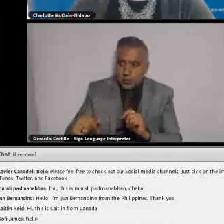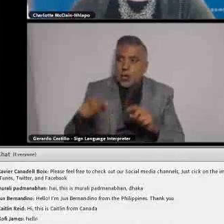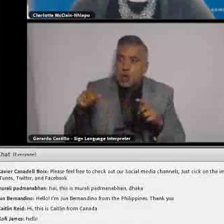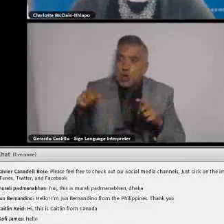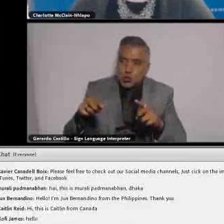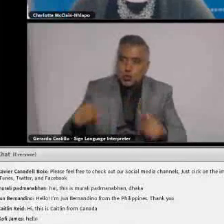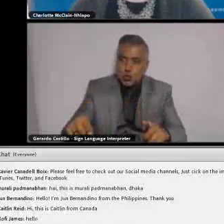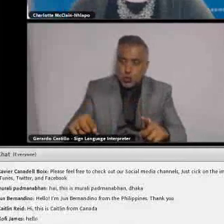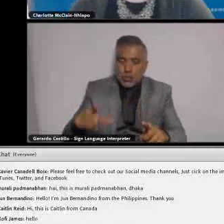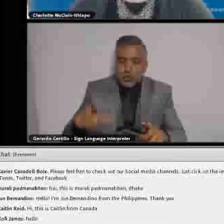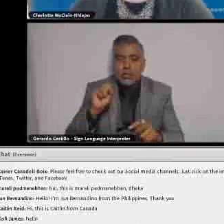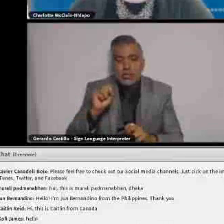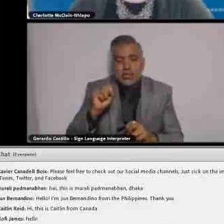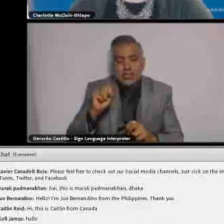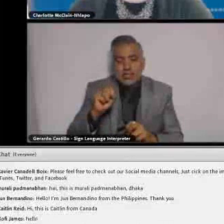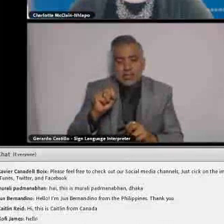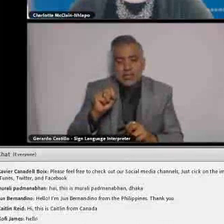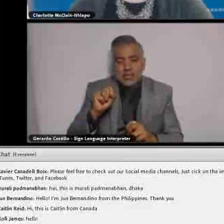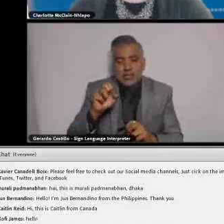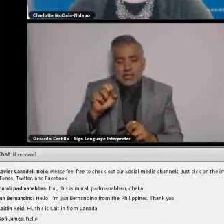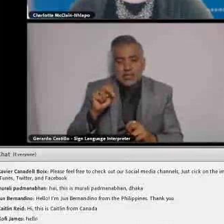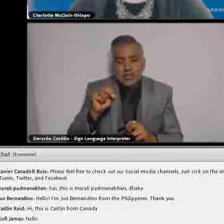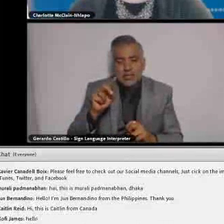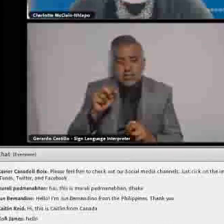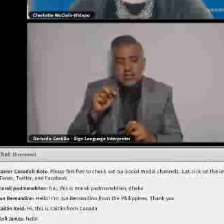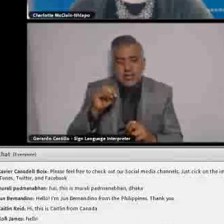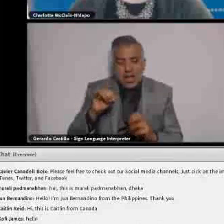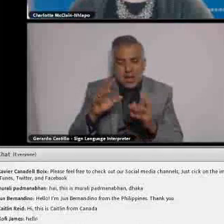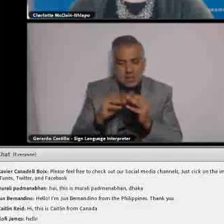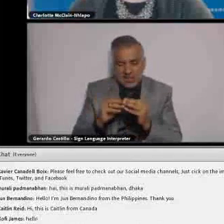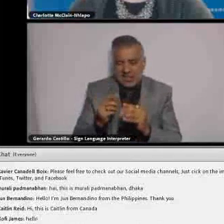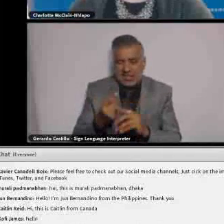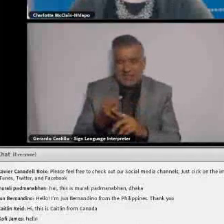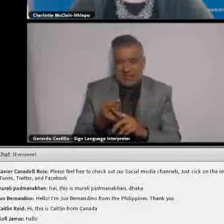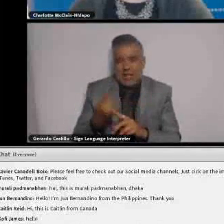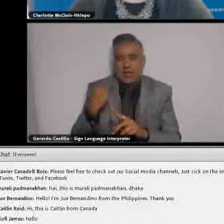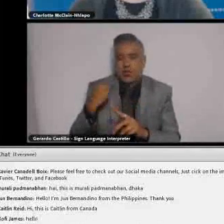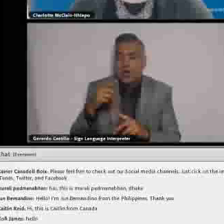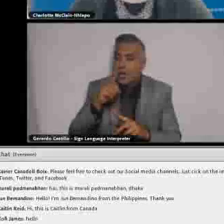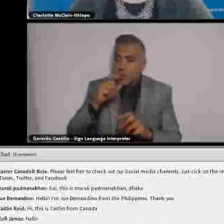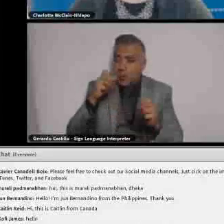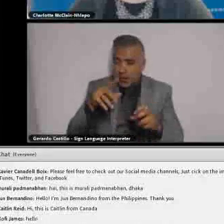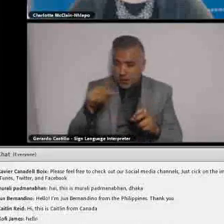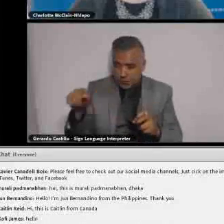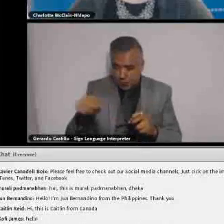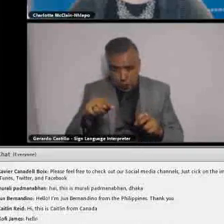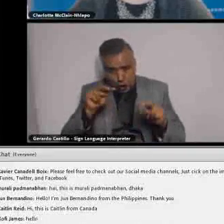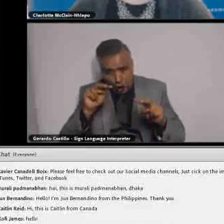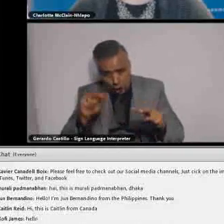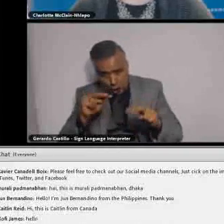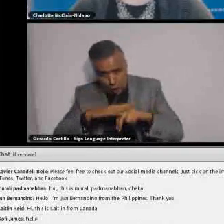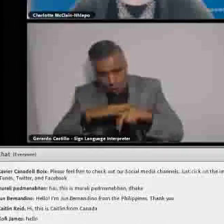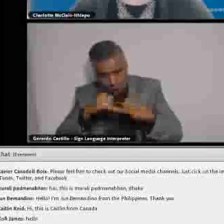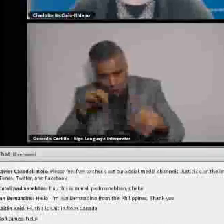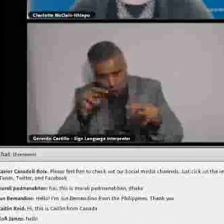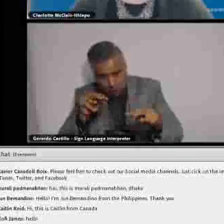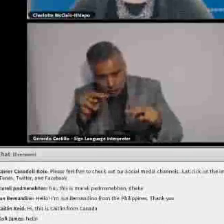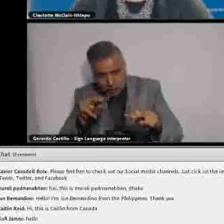Sendai meeting last year. And I know a number of you are online, so it's really a great accomplishment.